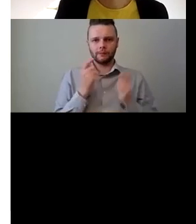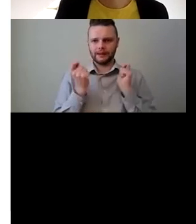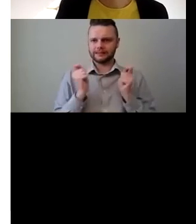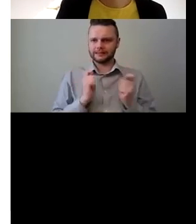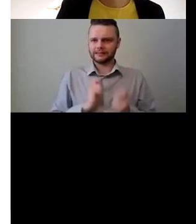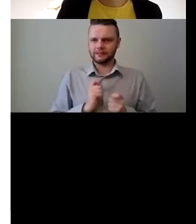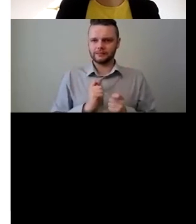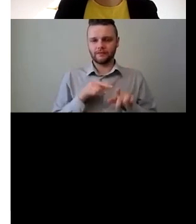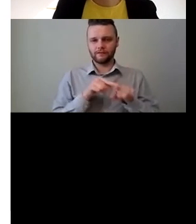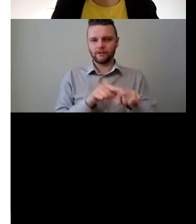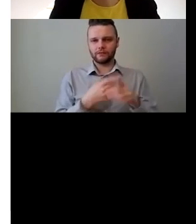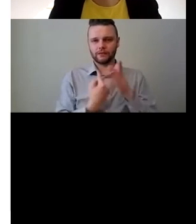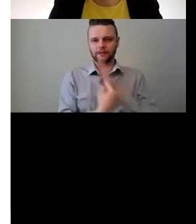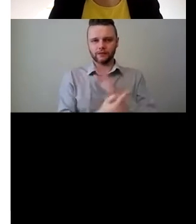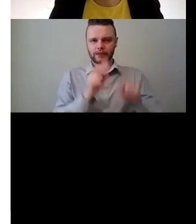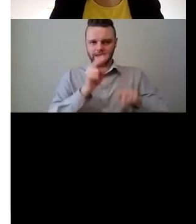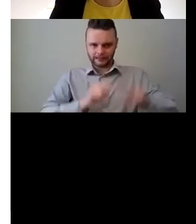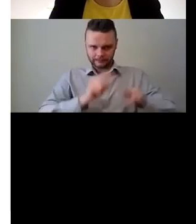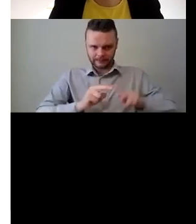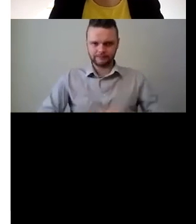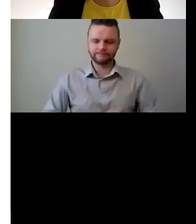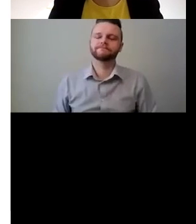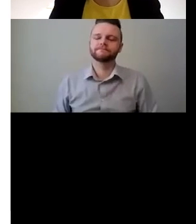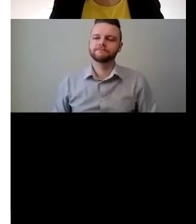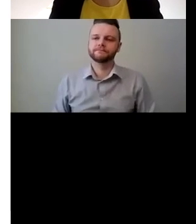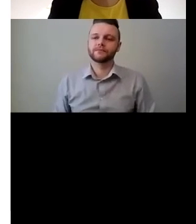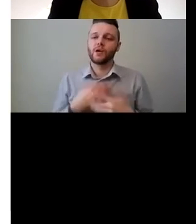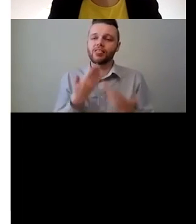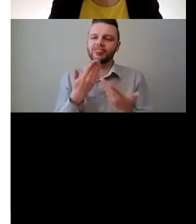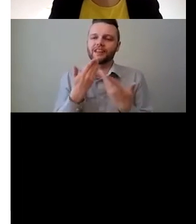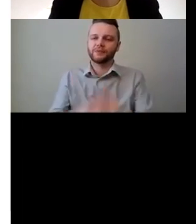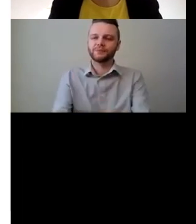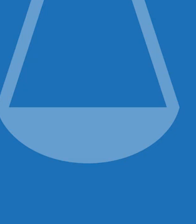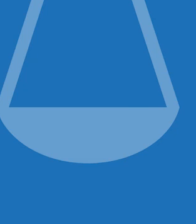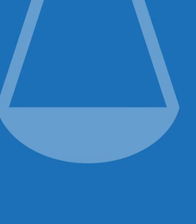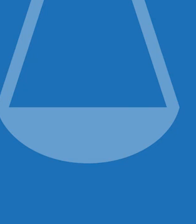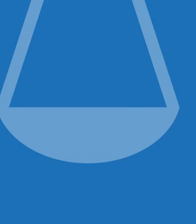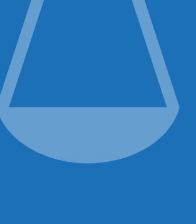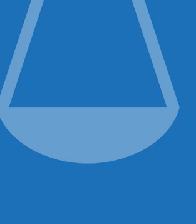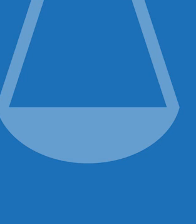following the individual assessment. So thanks so much.